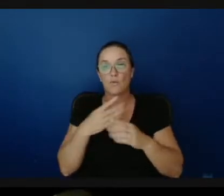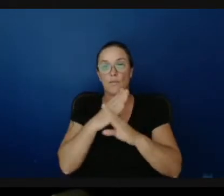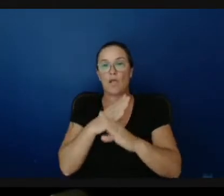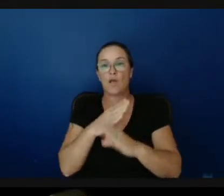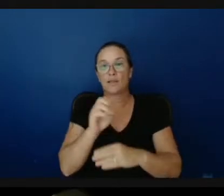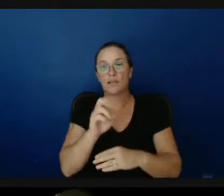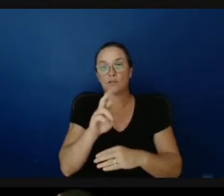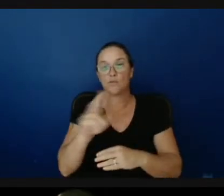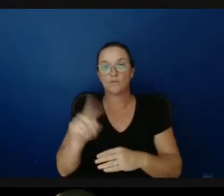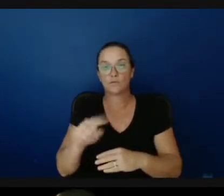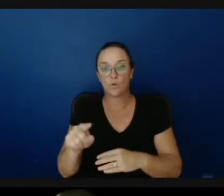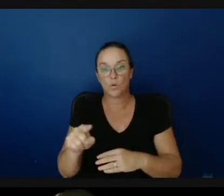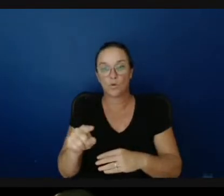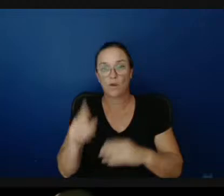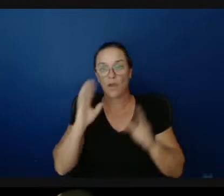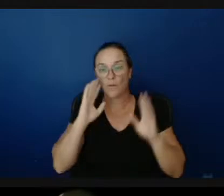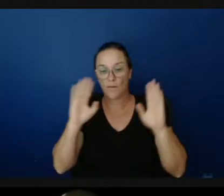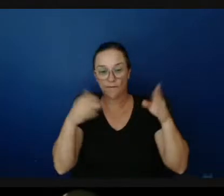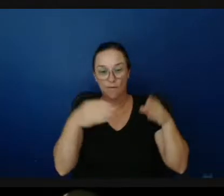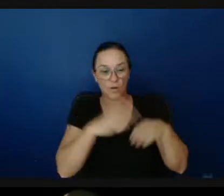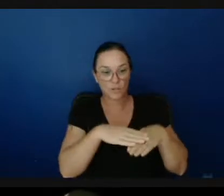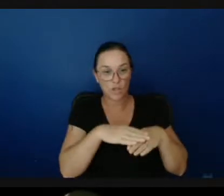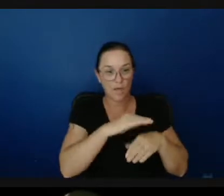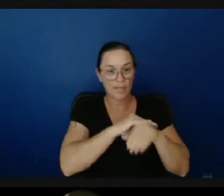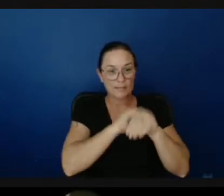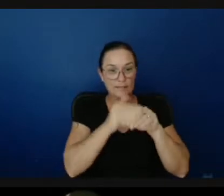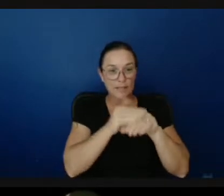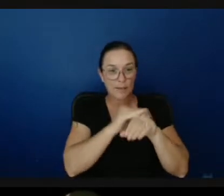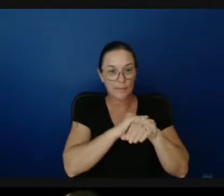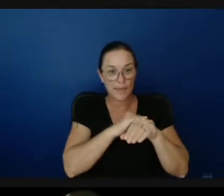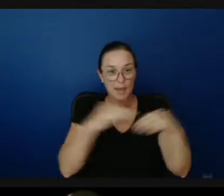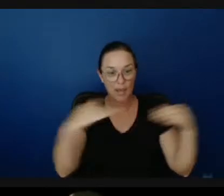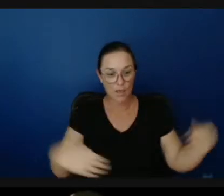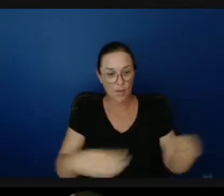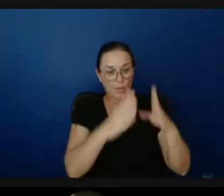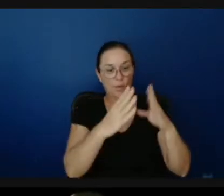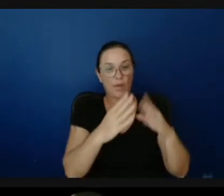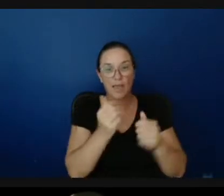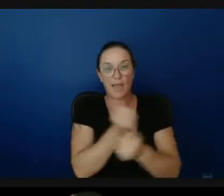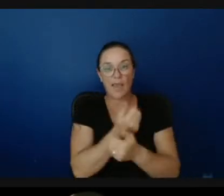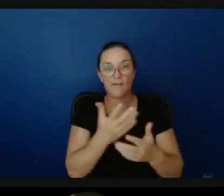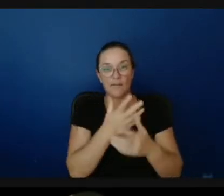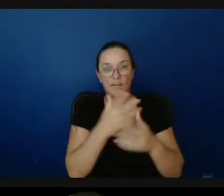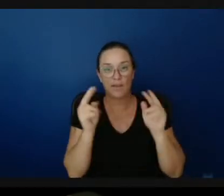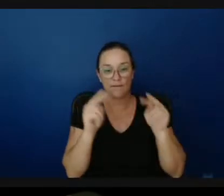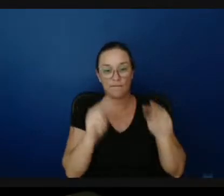everything focused on the summit. The dike came up, everything focused on the southwest part of the crater floor.